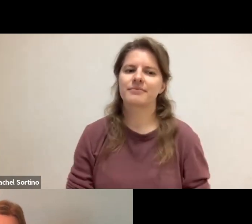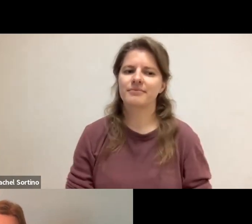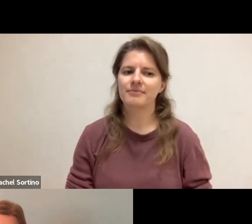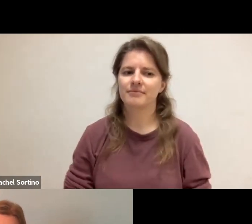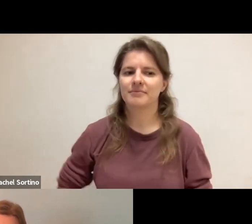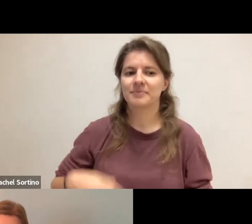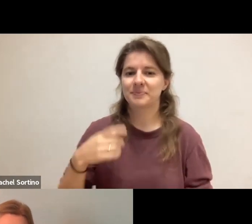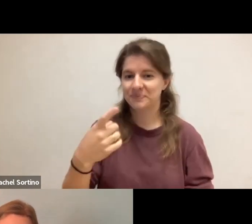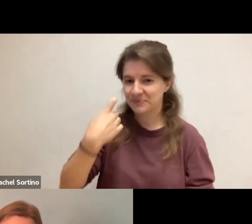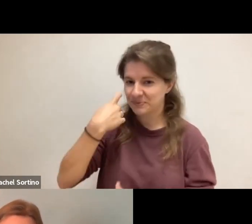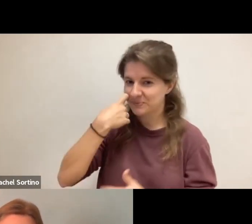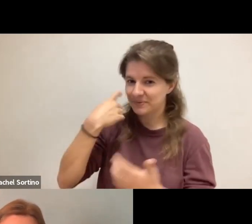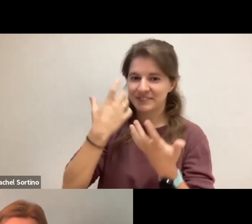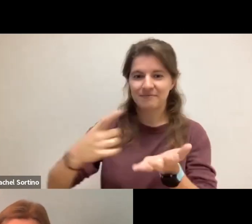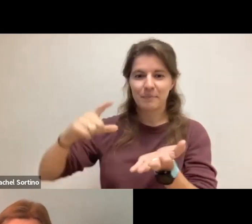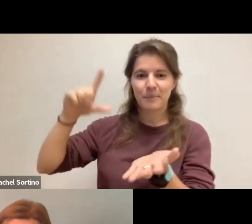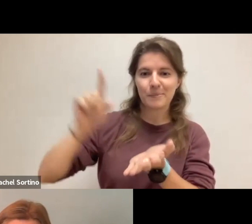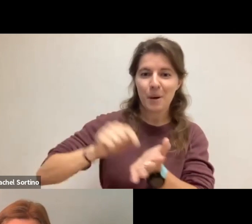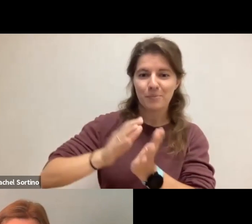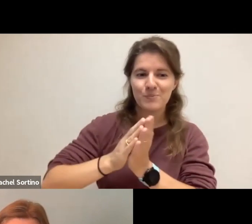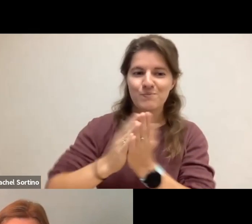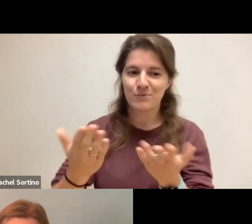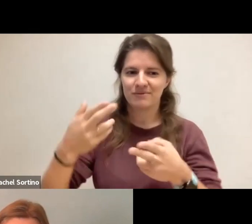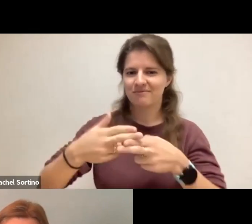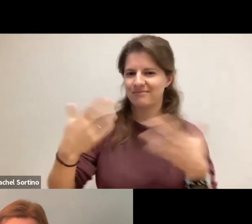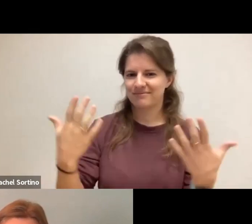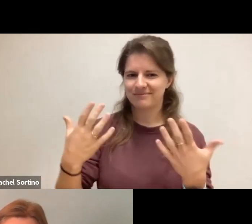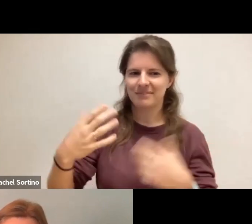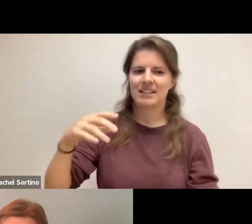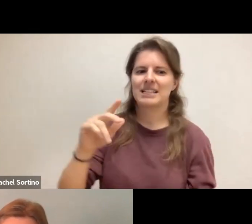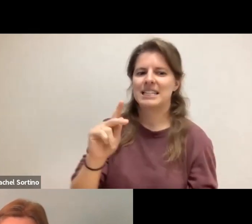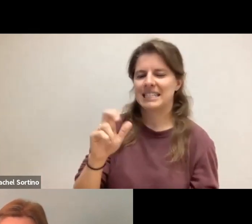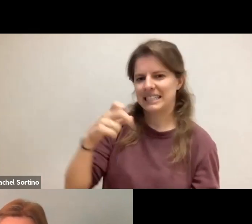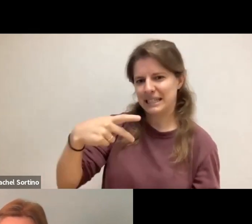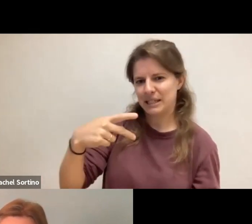their lifestyles for brain health and improvement.